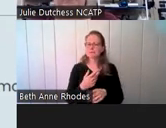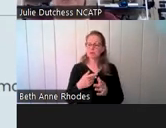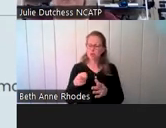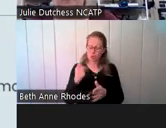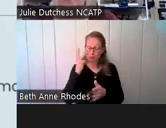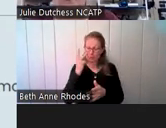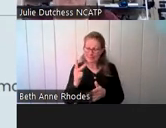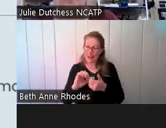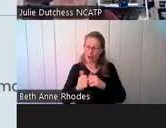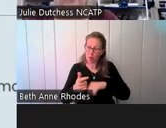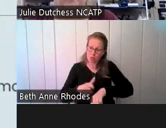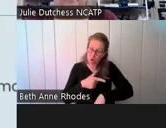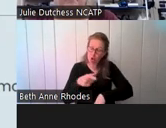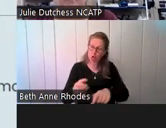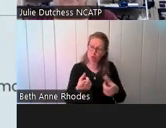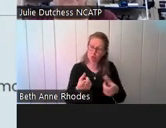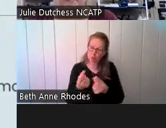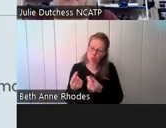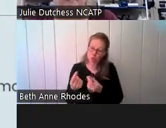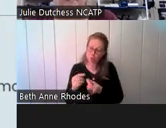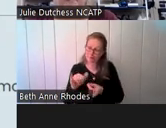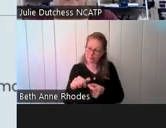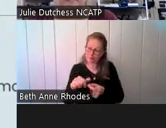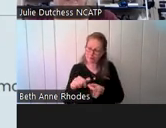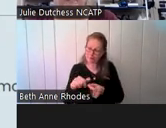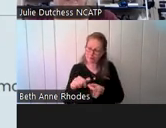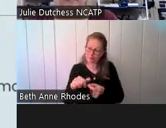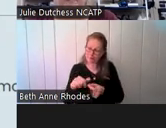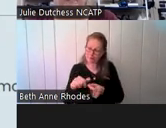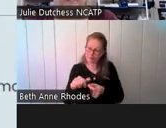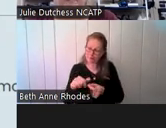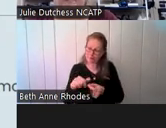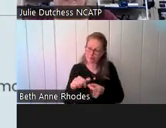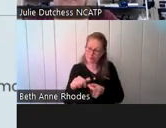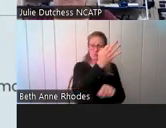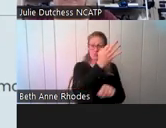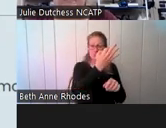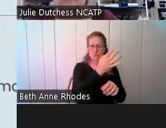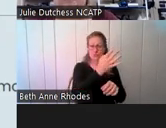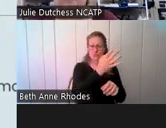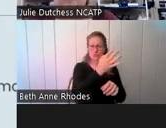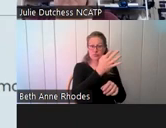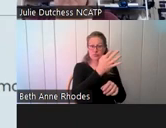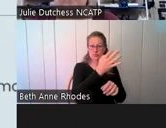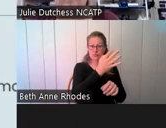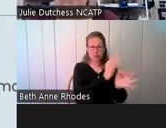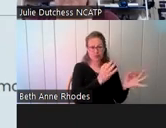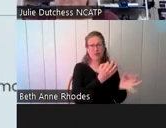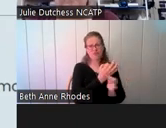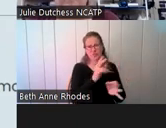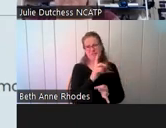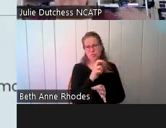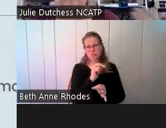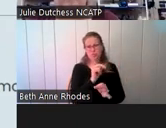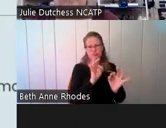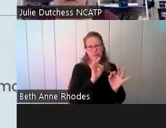do it. And you can see the prices there. It's free. The free version works really well, but if you want to